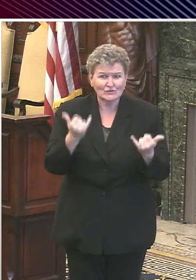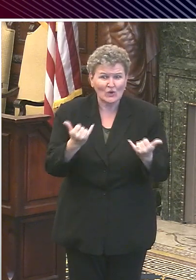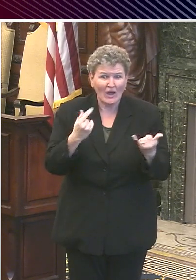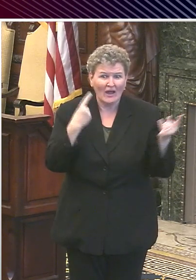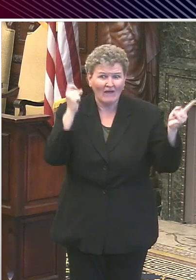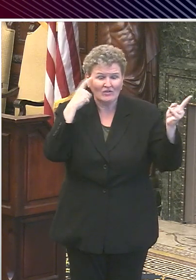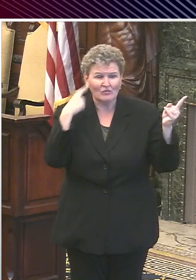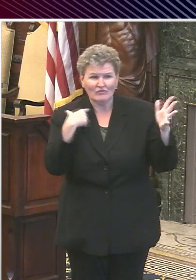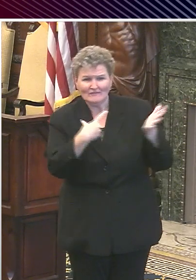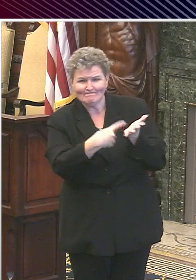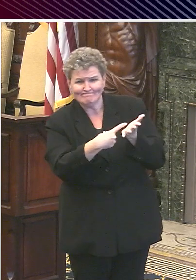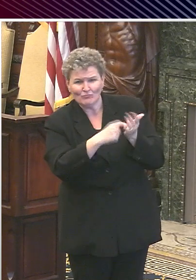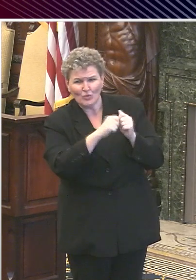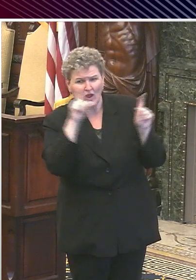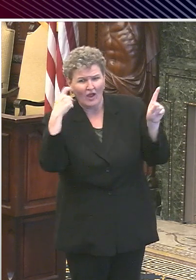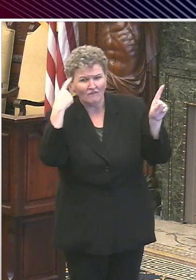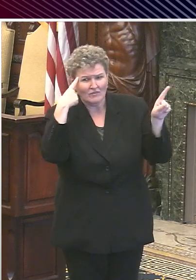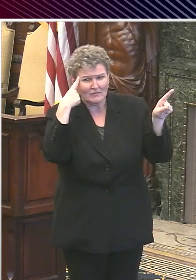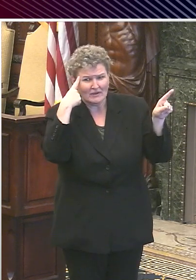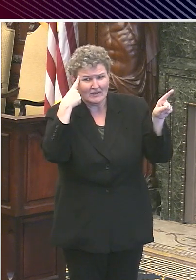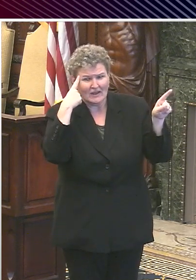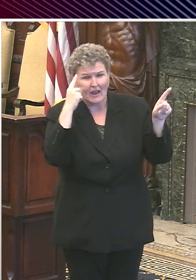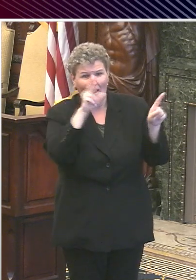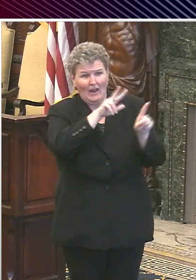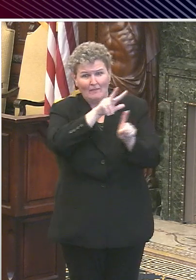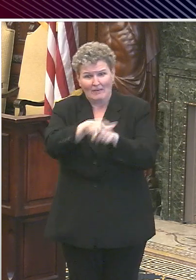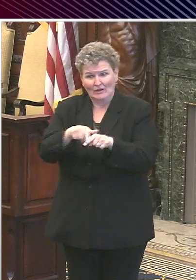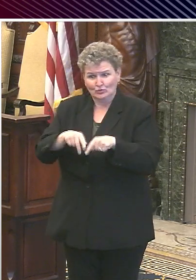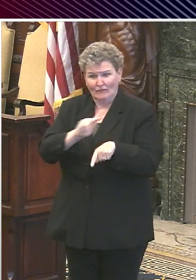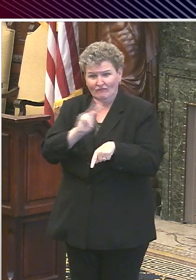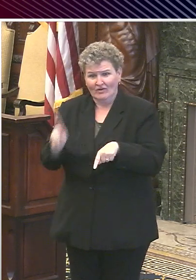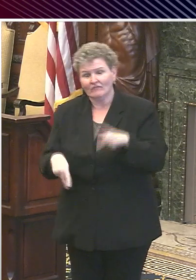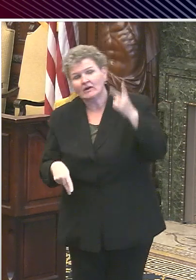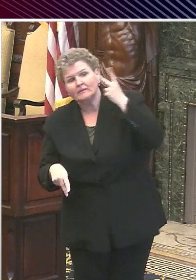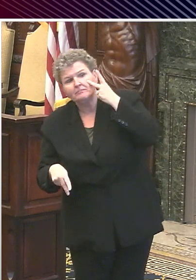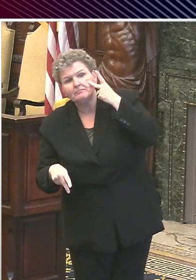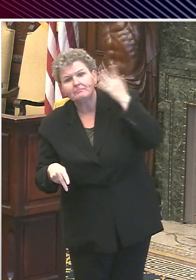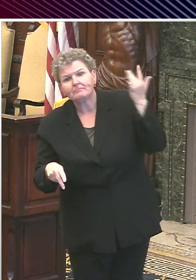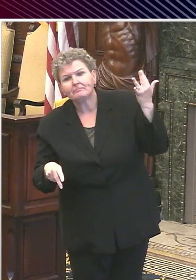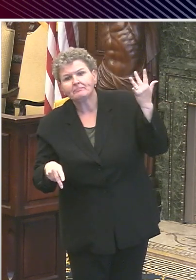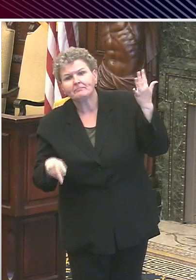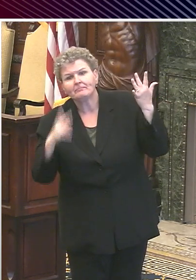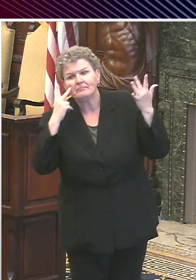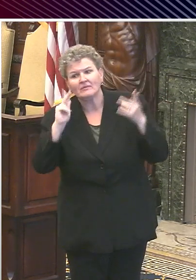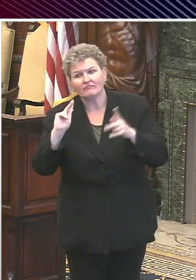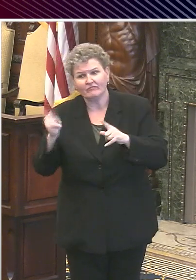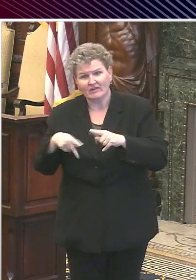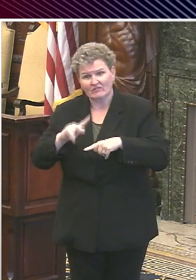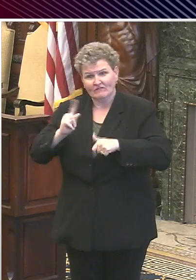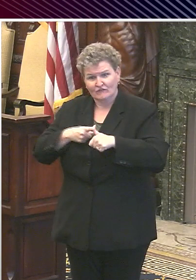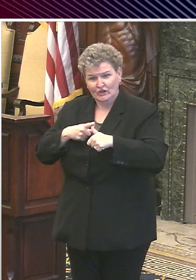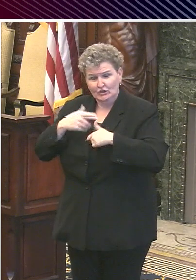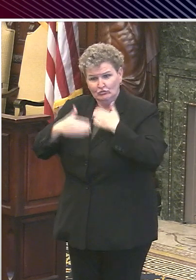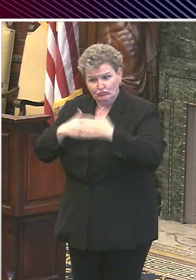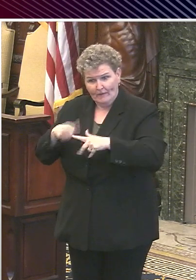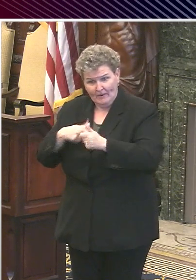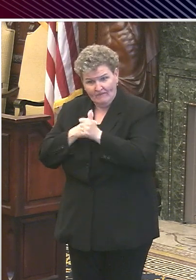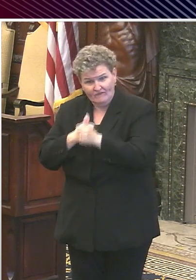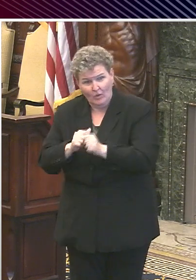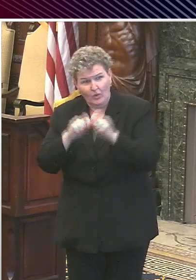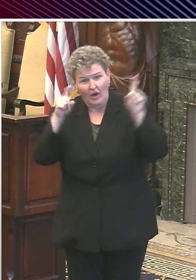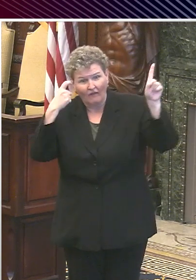consider what we'll do here in Philadelphia. But the restaurants in Philadelphia should not assume that we will just follow the governor's policy change here in the